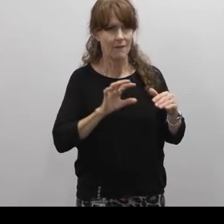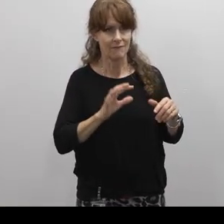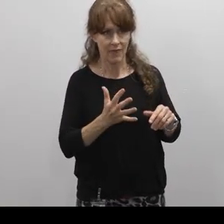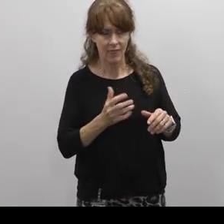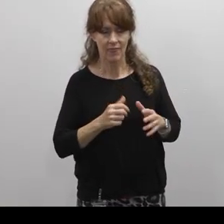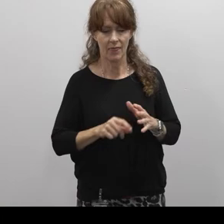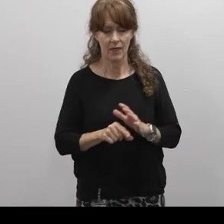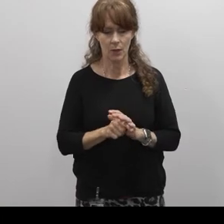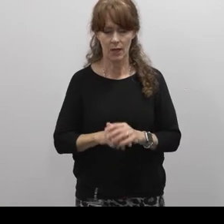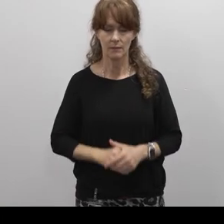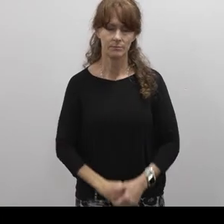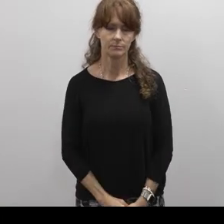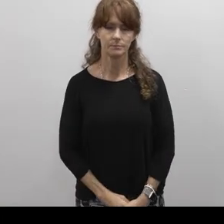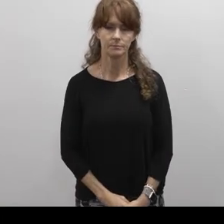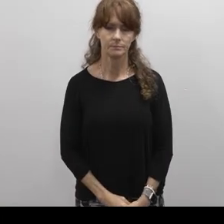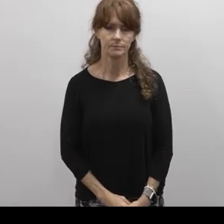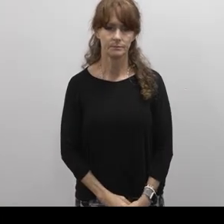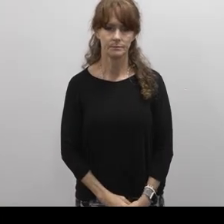grade?